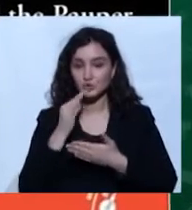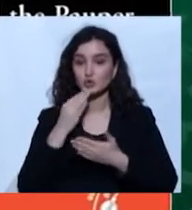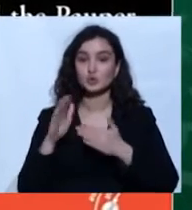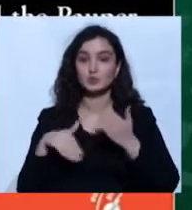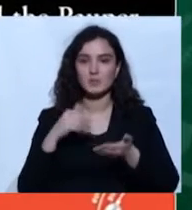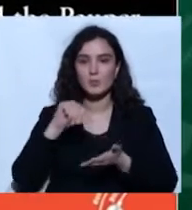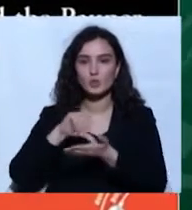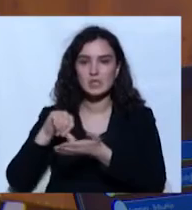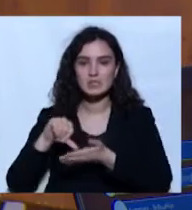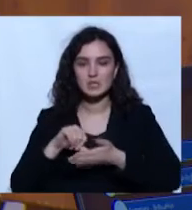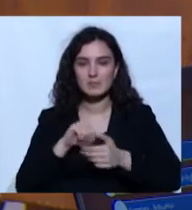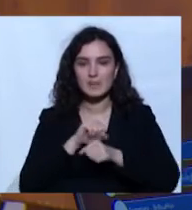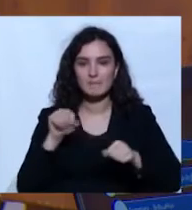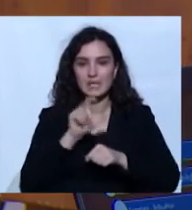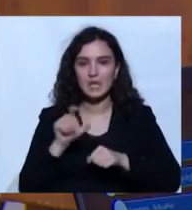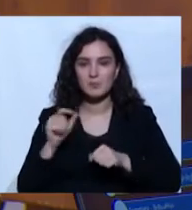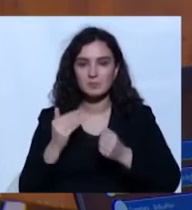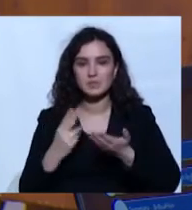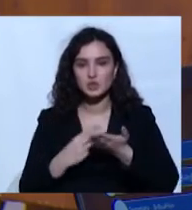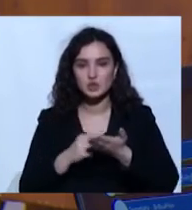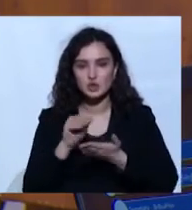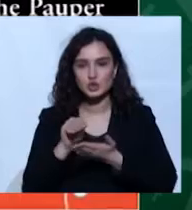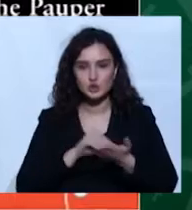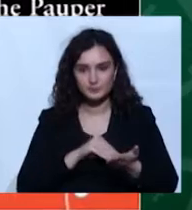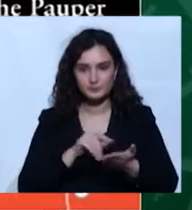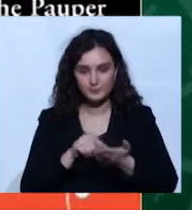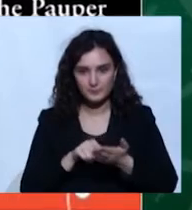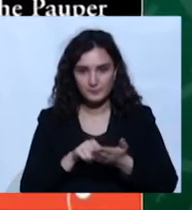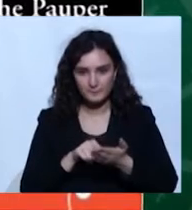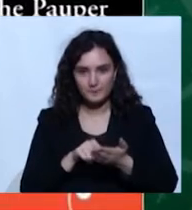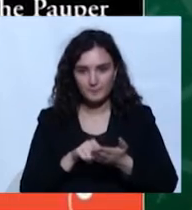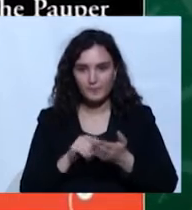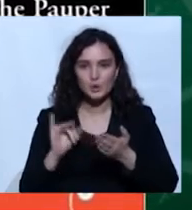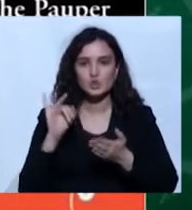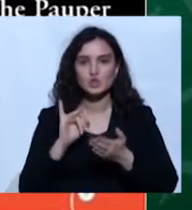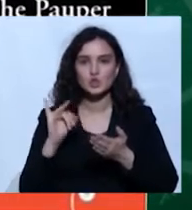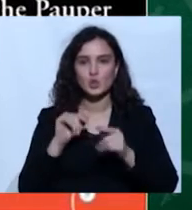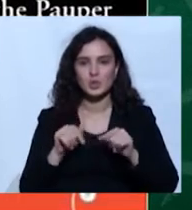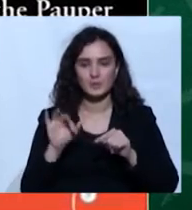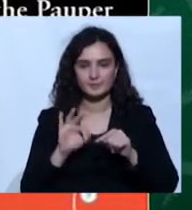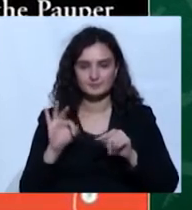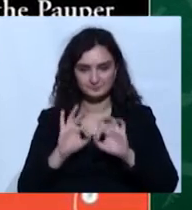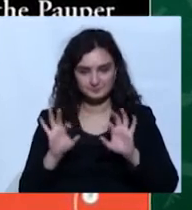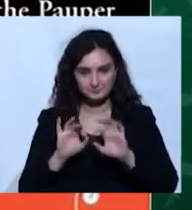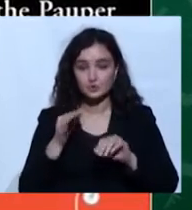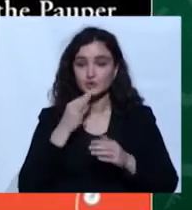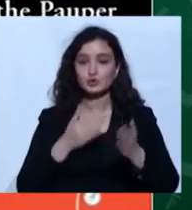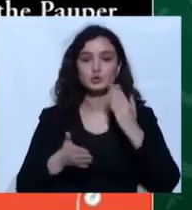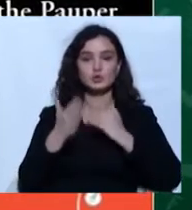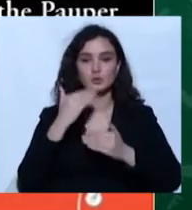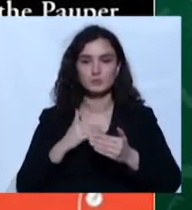summary. We should look at some characters after that. They are the parts of the story that move the story